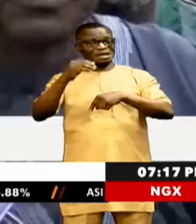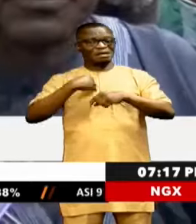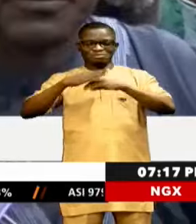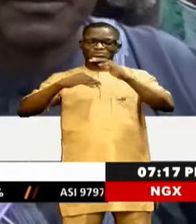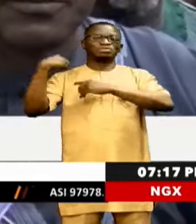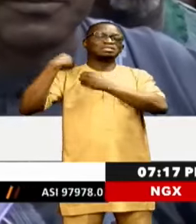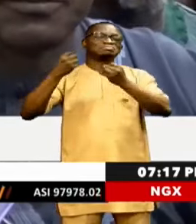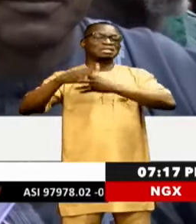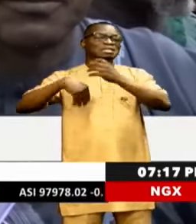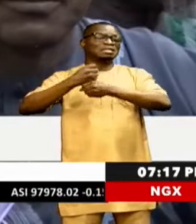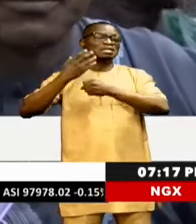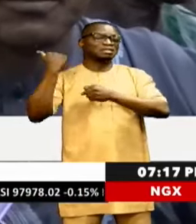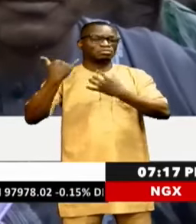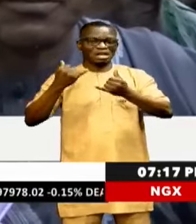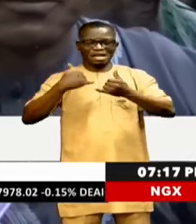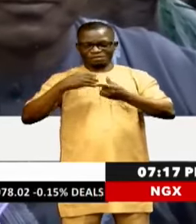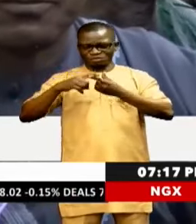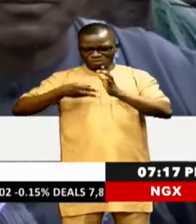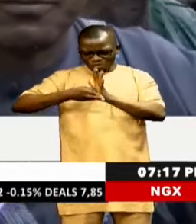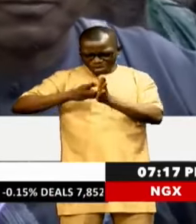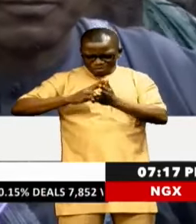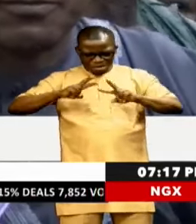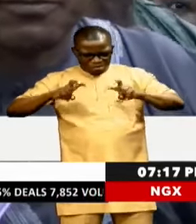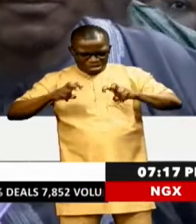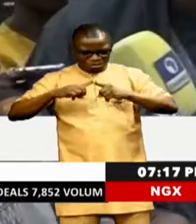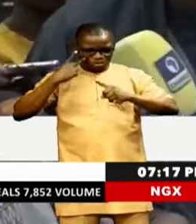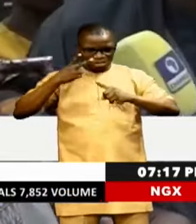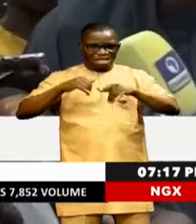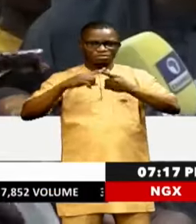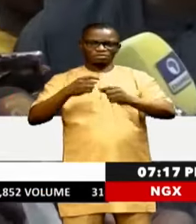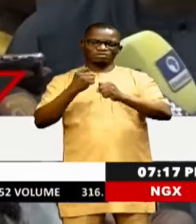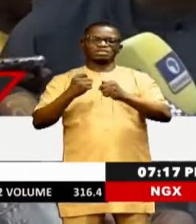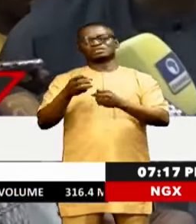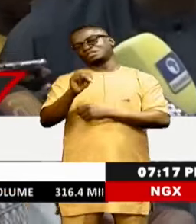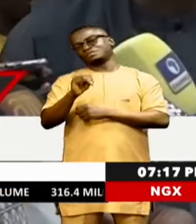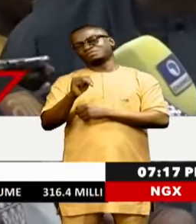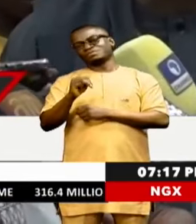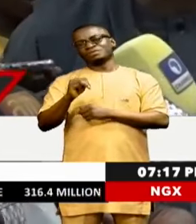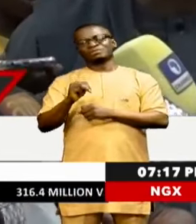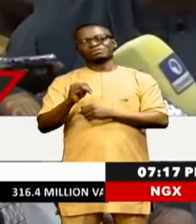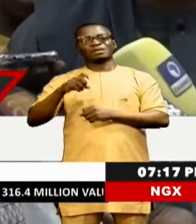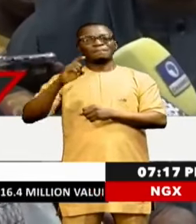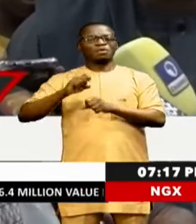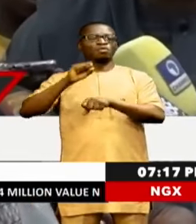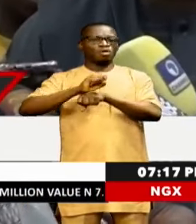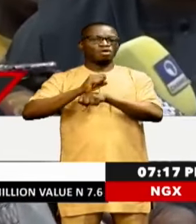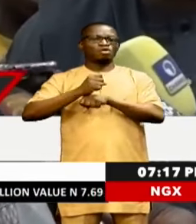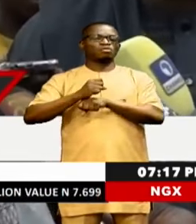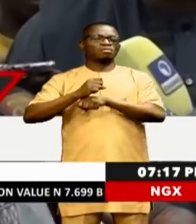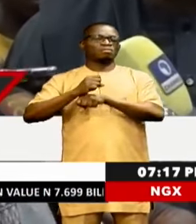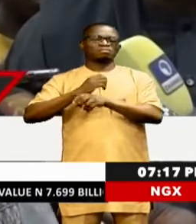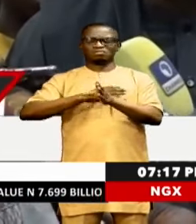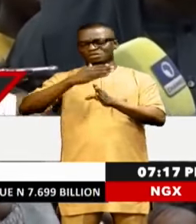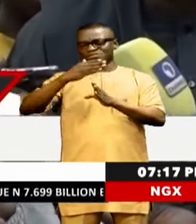of evaluating them and seeing what can be done to strengthen them. If you leave any stone unturned, we are going to count on